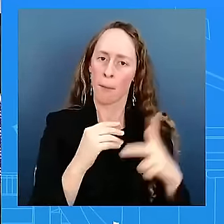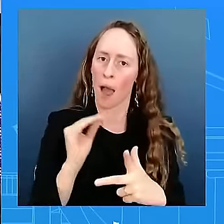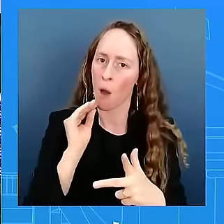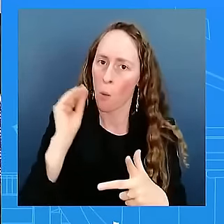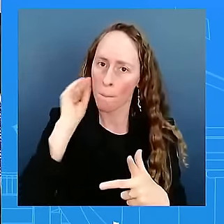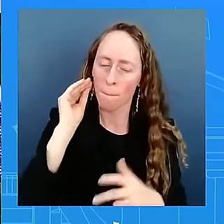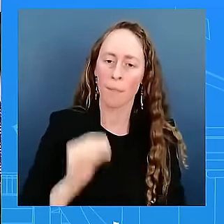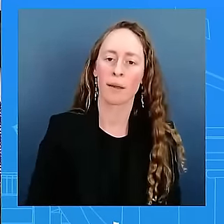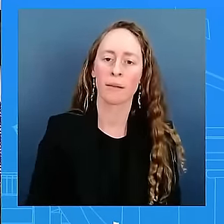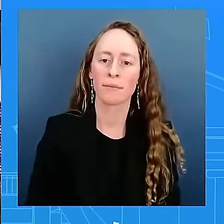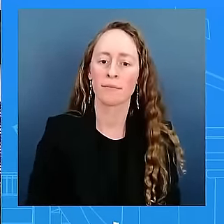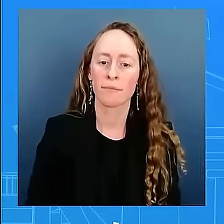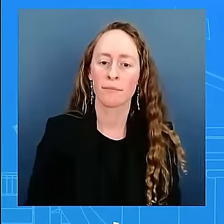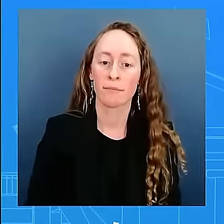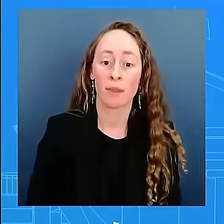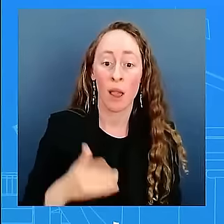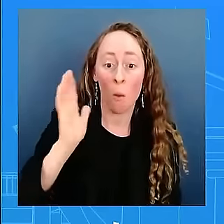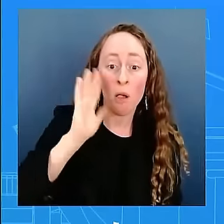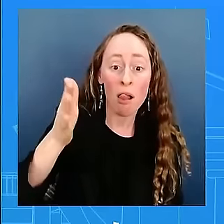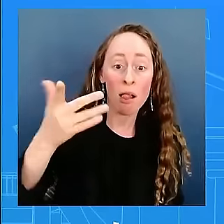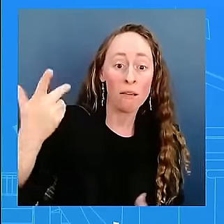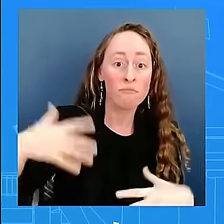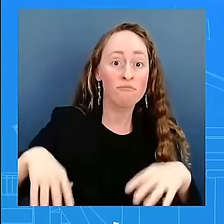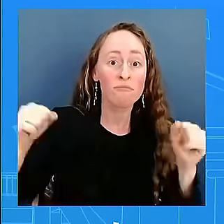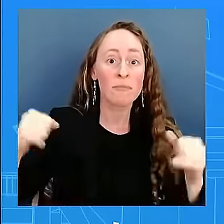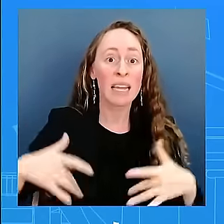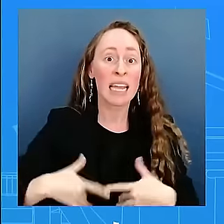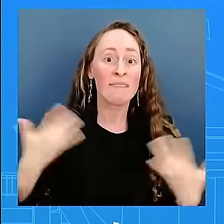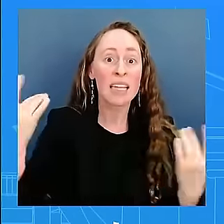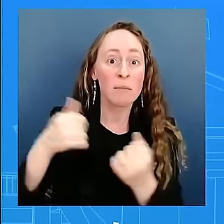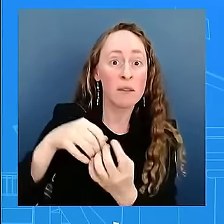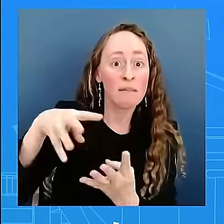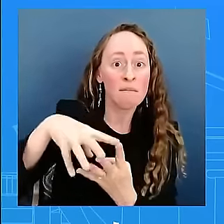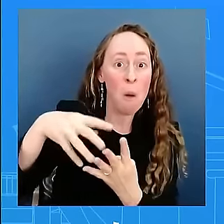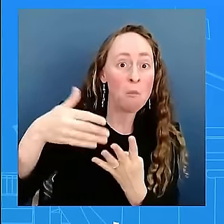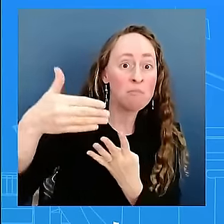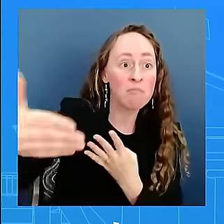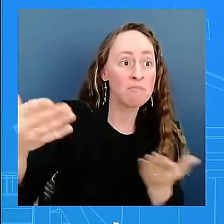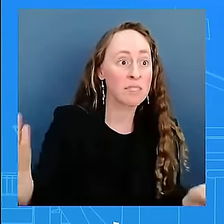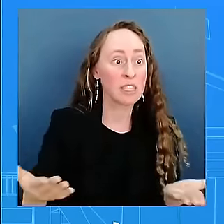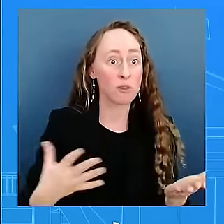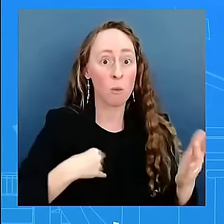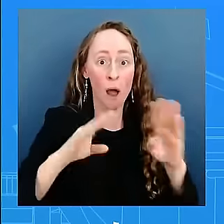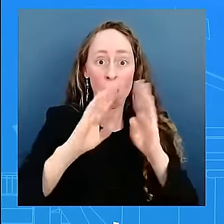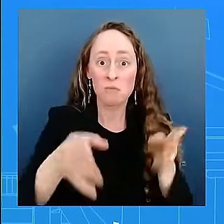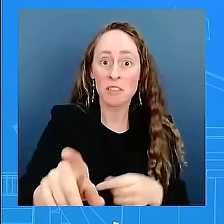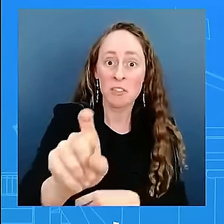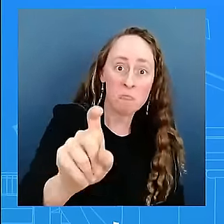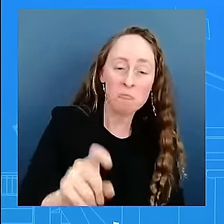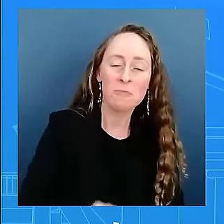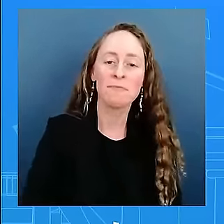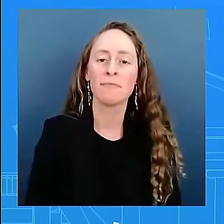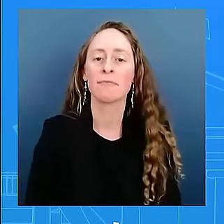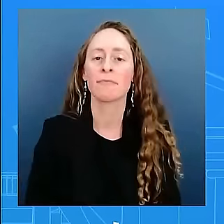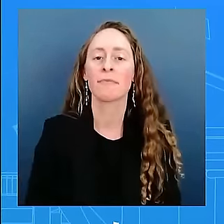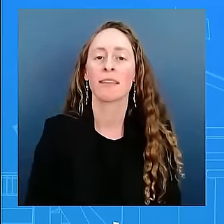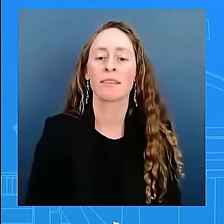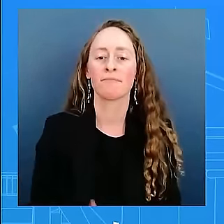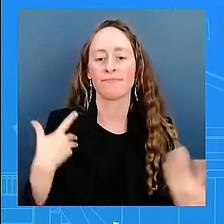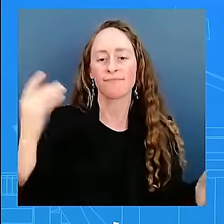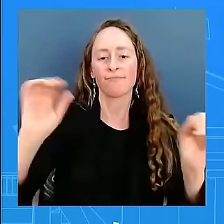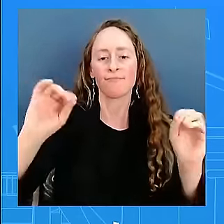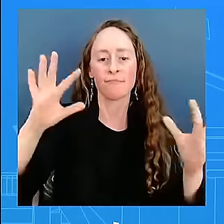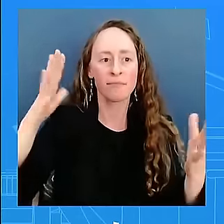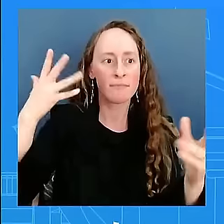prisoners who are coming back? I know we're going to Andrews. No, I hear you. I can't speak to anything this evening. I mean, obviously, they're going to be landing here